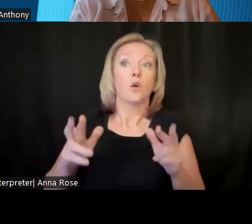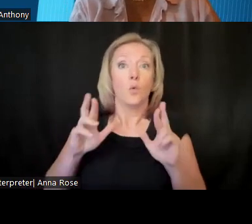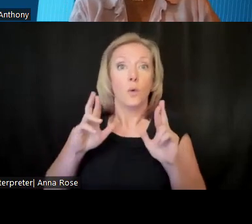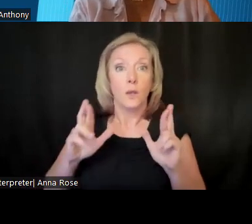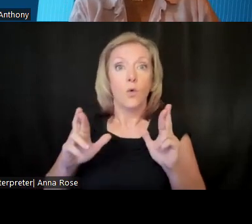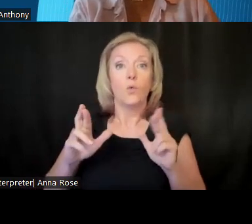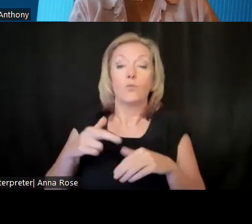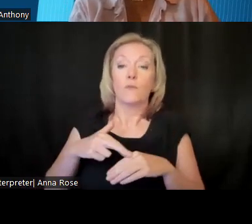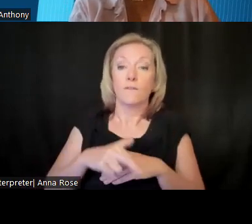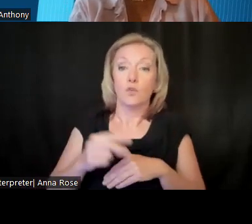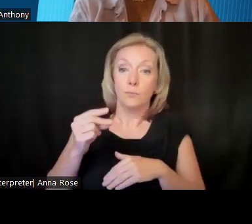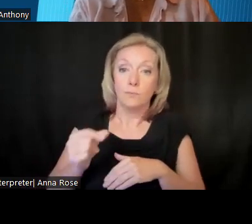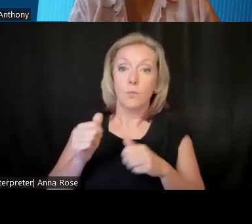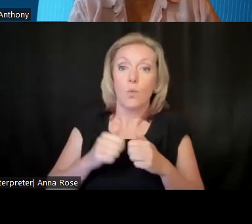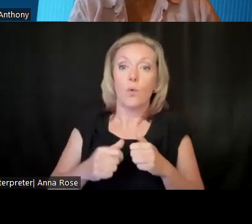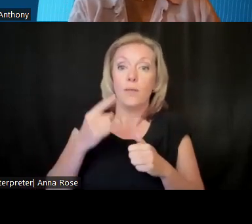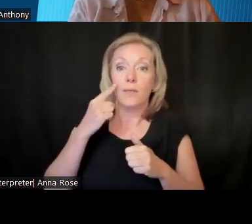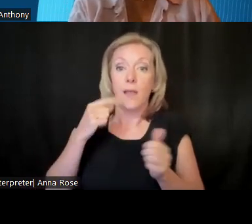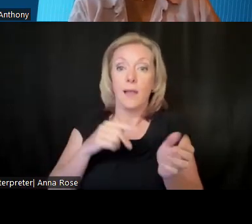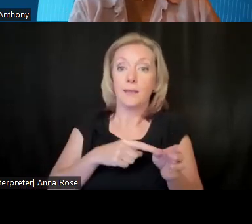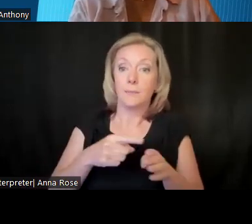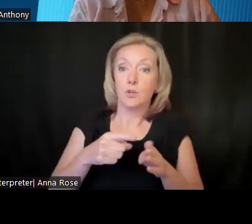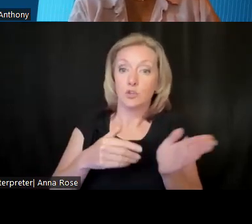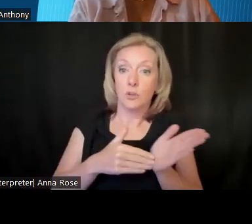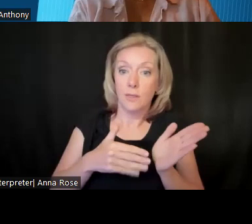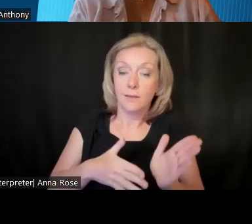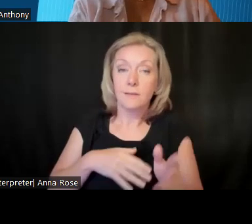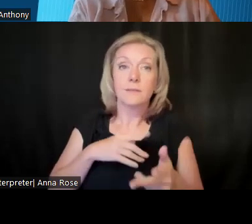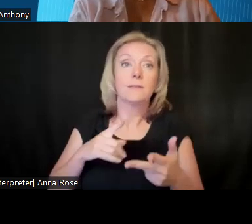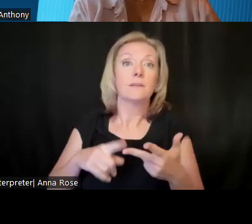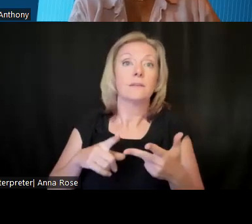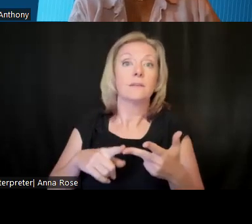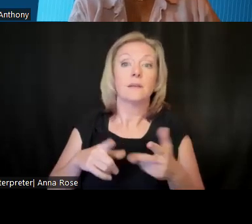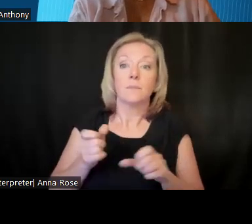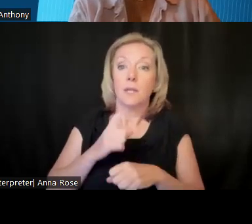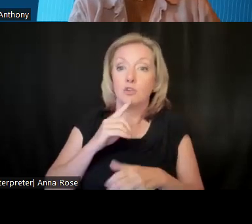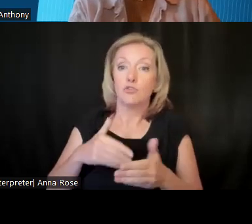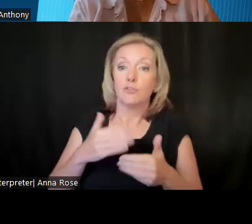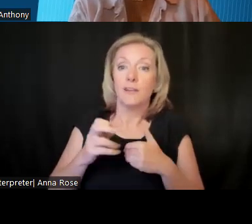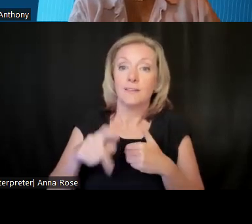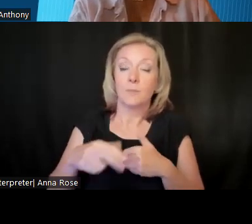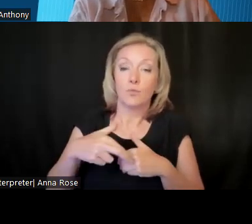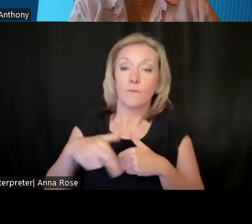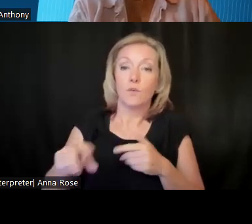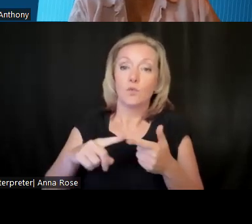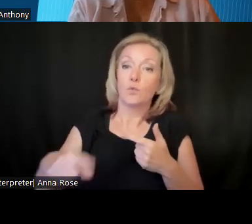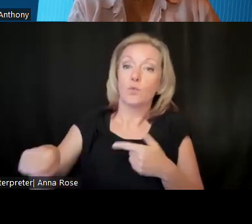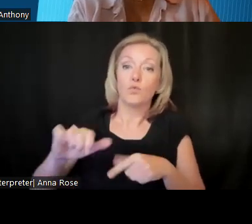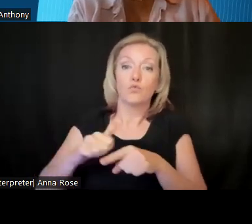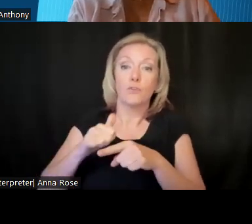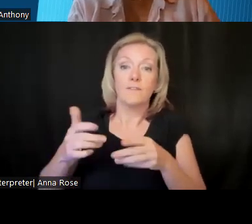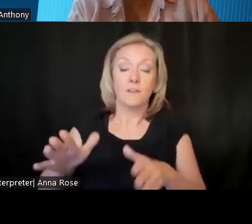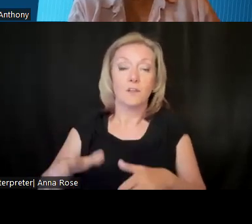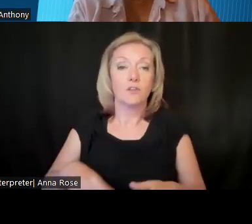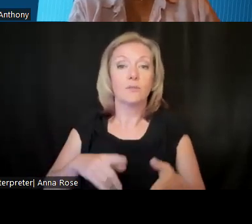care specialist that we showed the video of. Absolutely, we're hoping kids are next step referred to personnel who are trained.